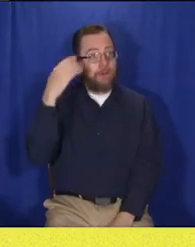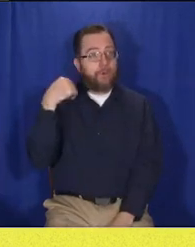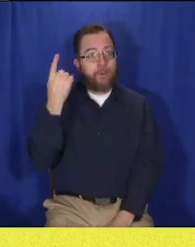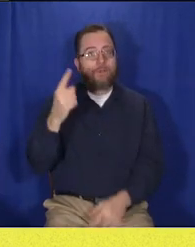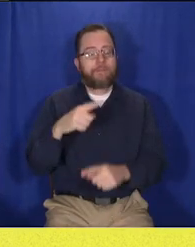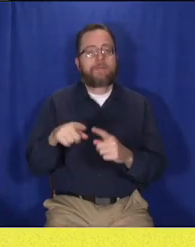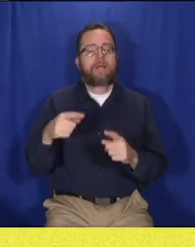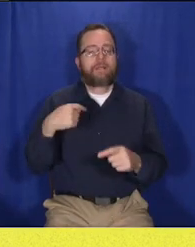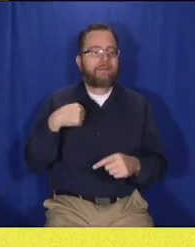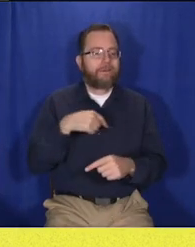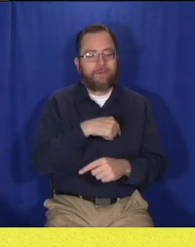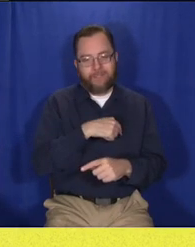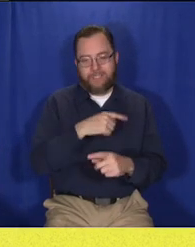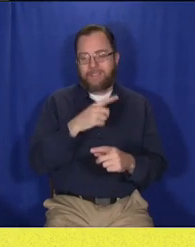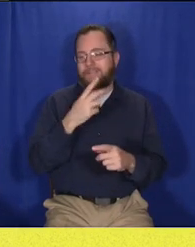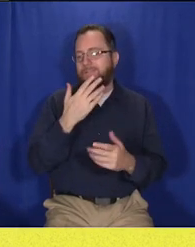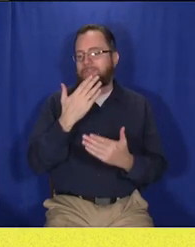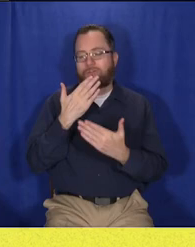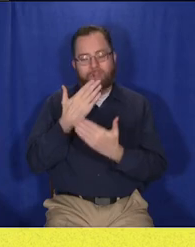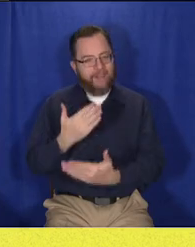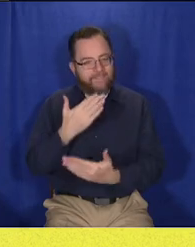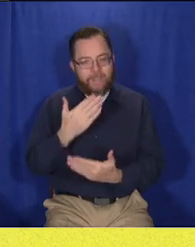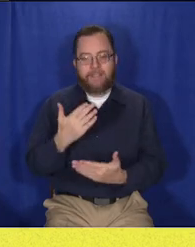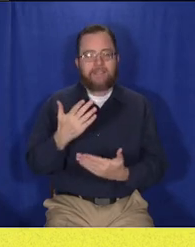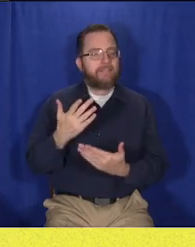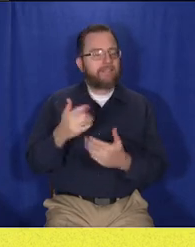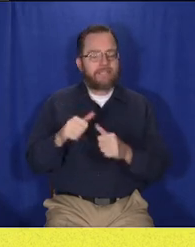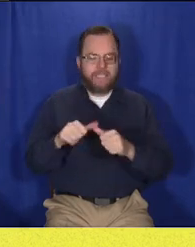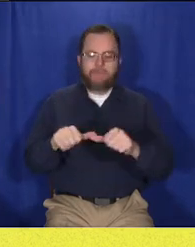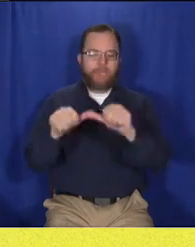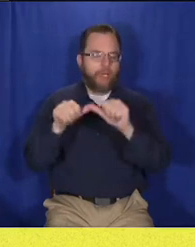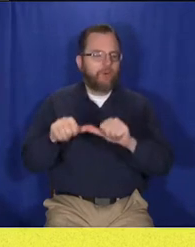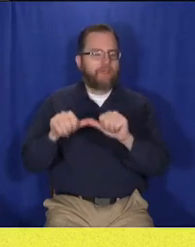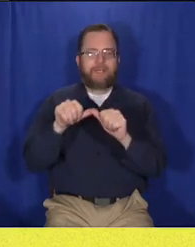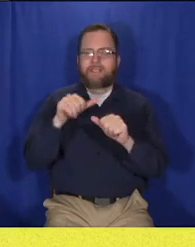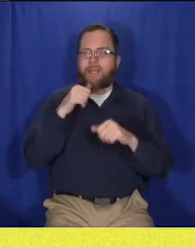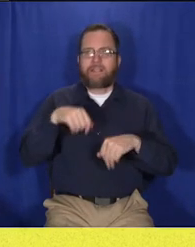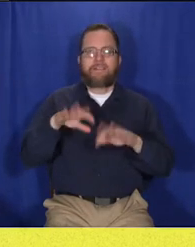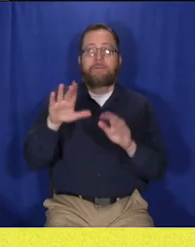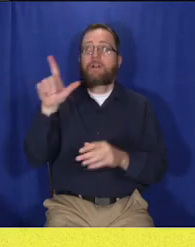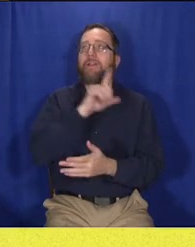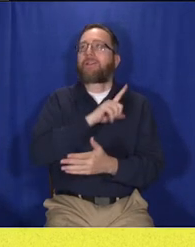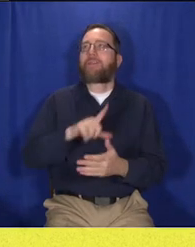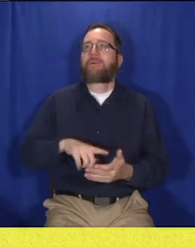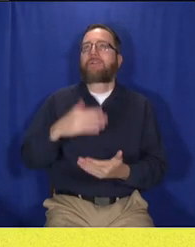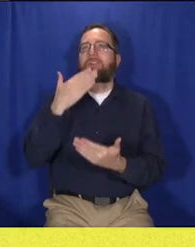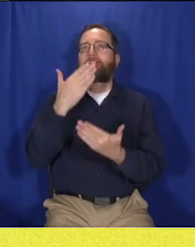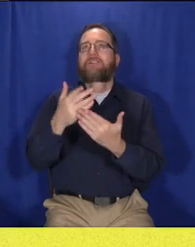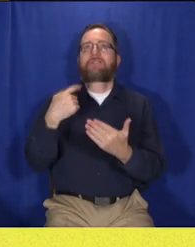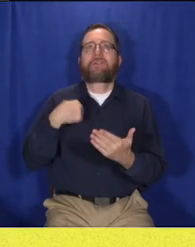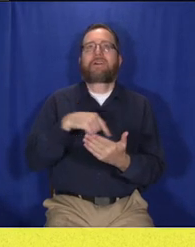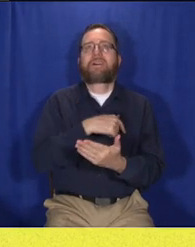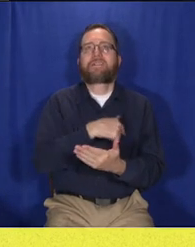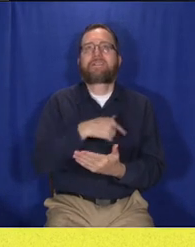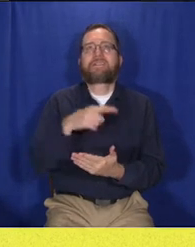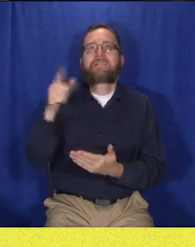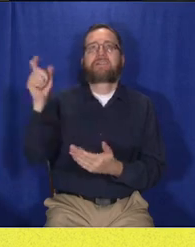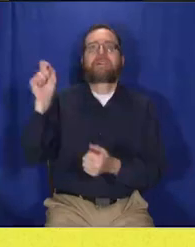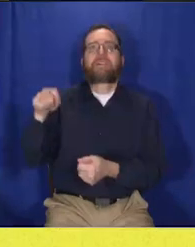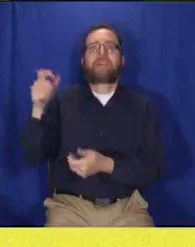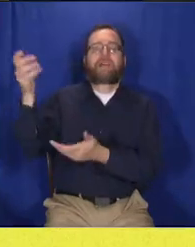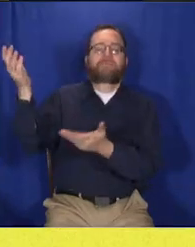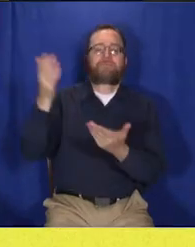we gratefully didn't give up along the way, and the Lord was good to us, and we got to bring her home right in the midst